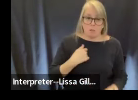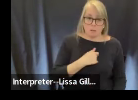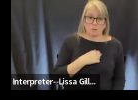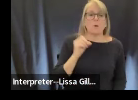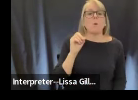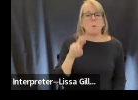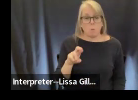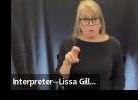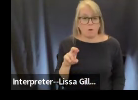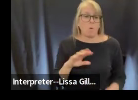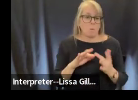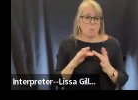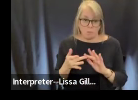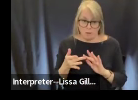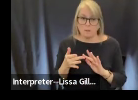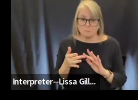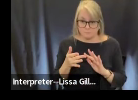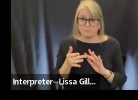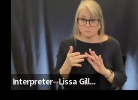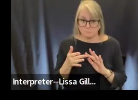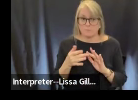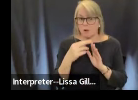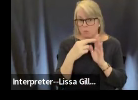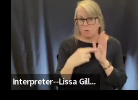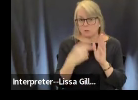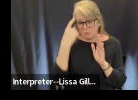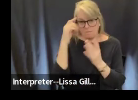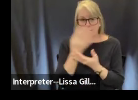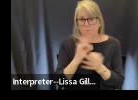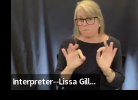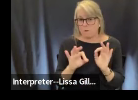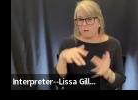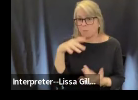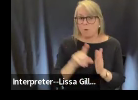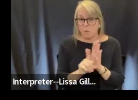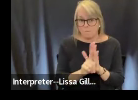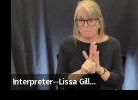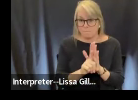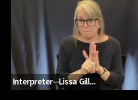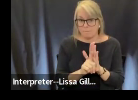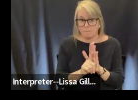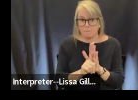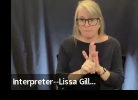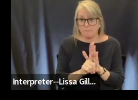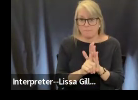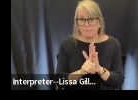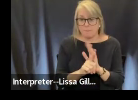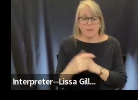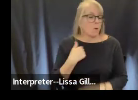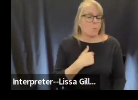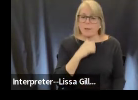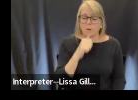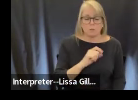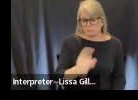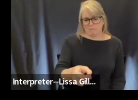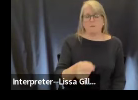you can go online and register for a free smoke alarm. And that is installation. We do not hand it out. We come to the